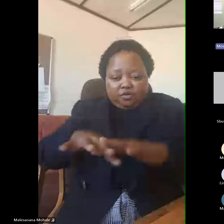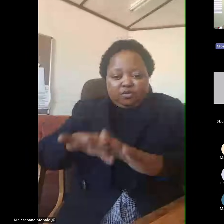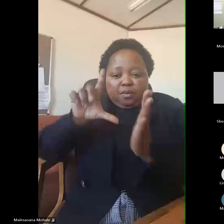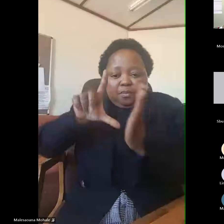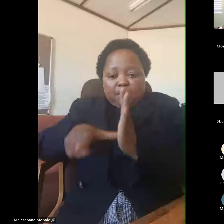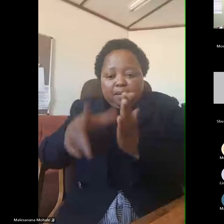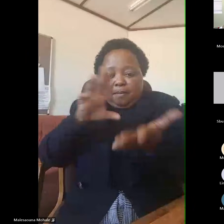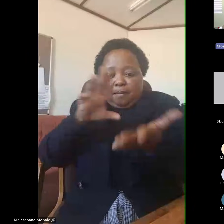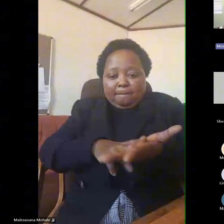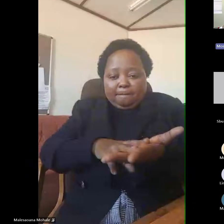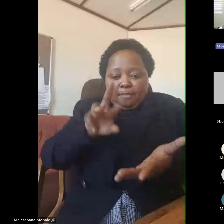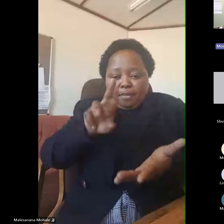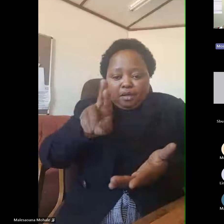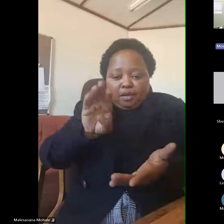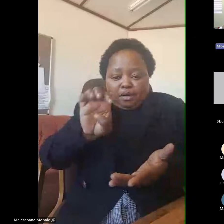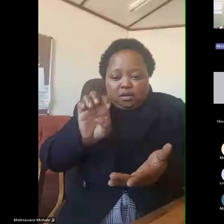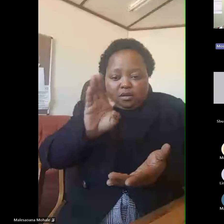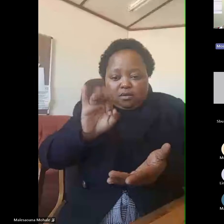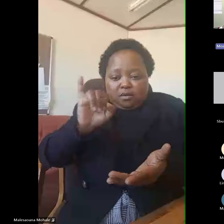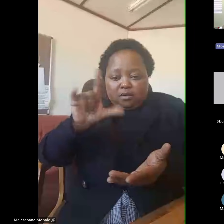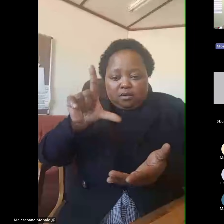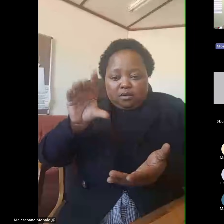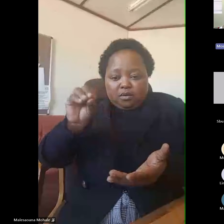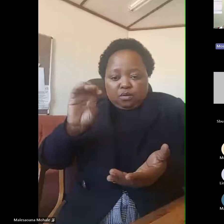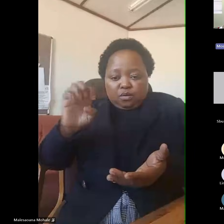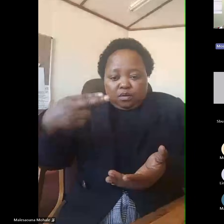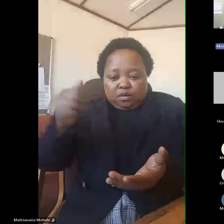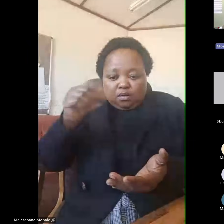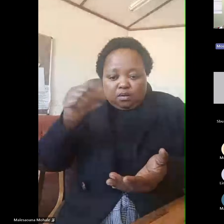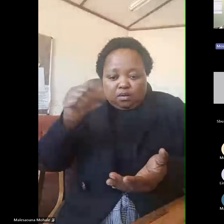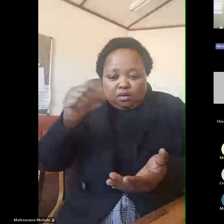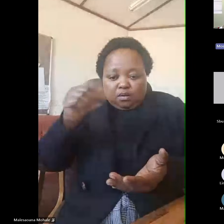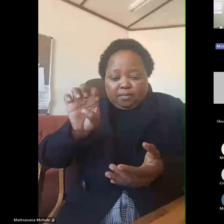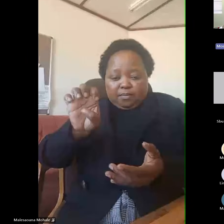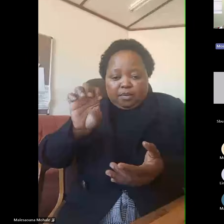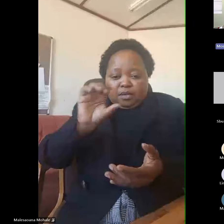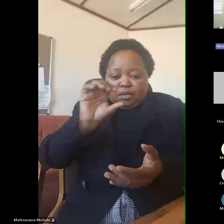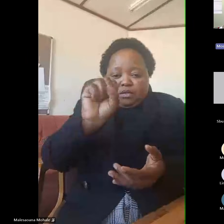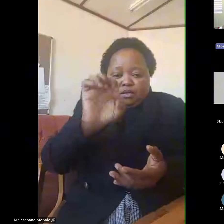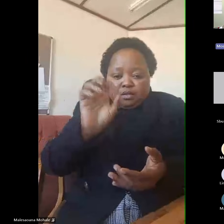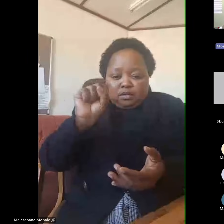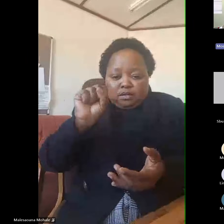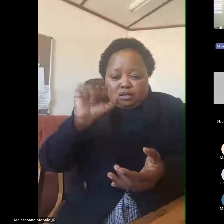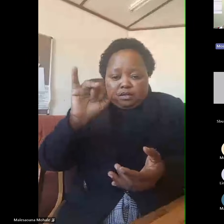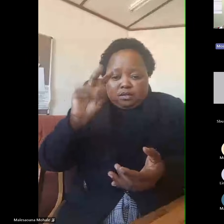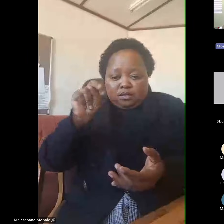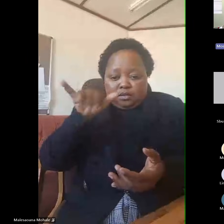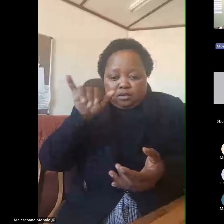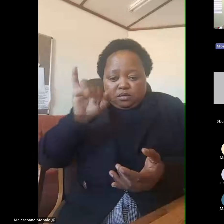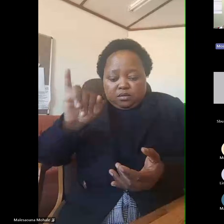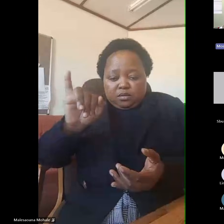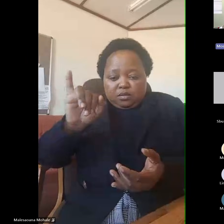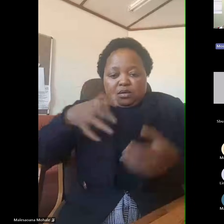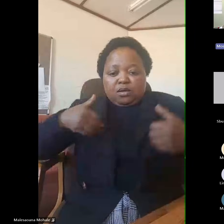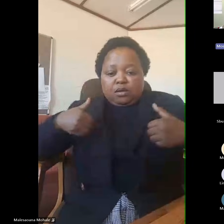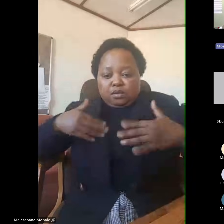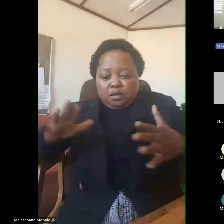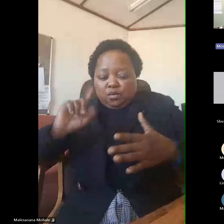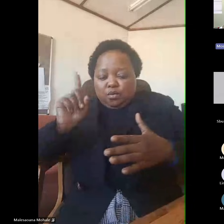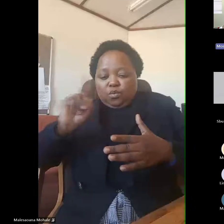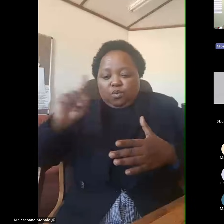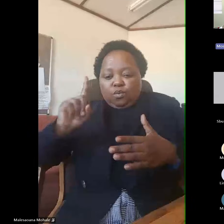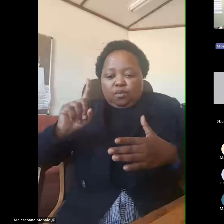Fulabesi advocacy is beyond rhetoric because she is the founder of Inclusive Tech World, which